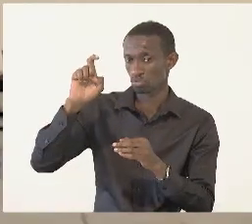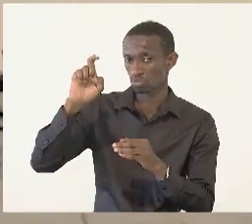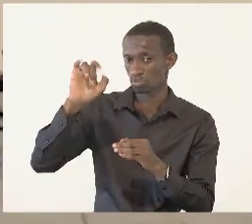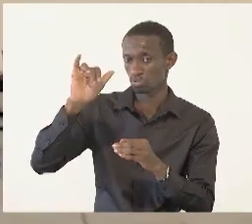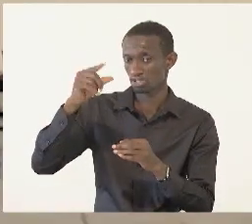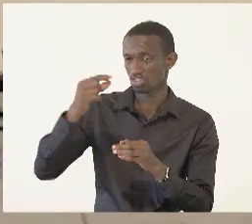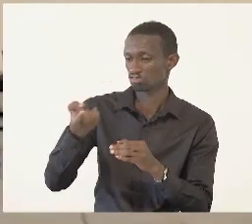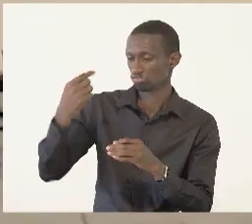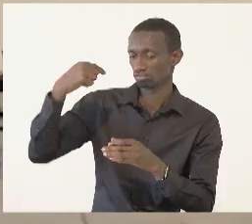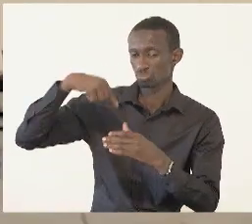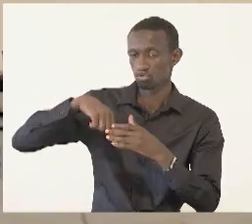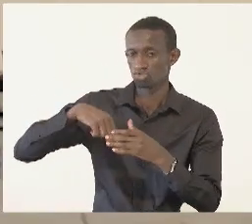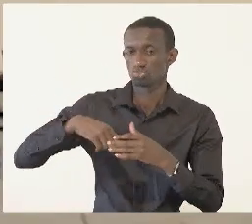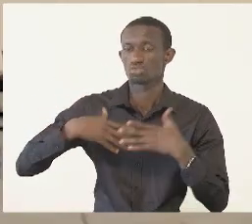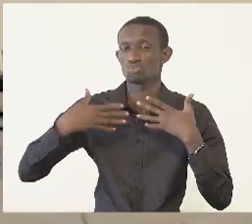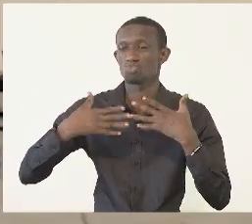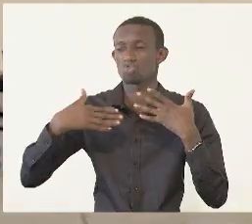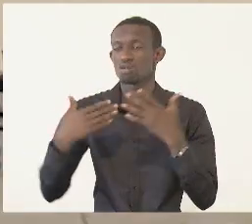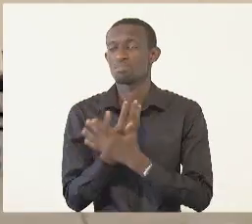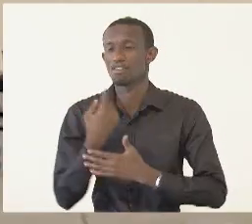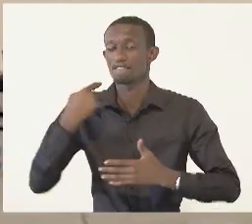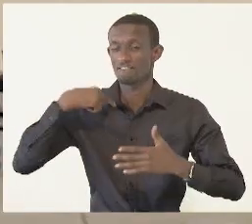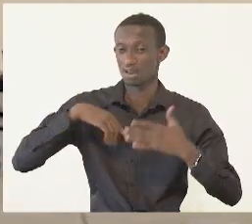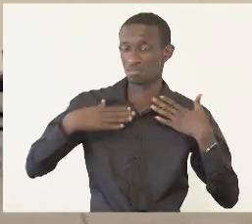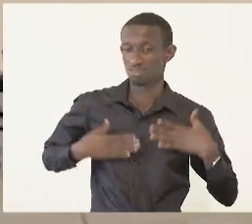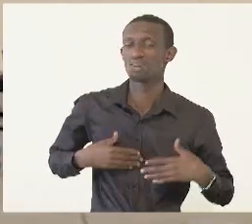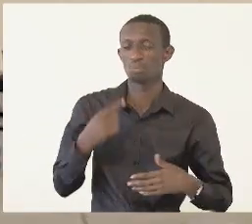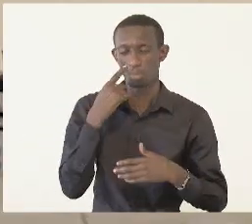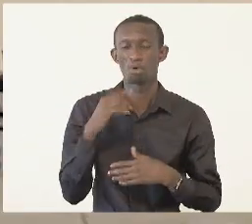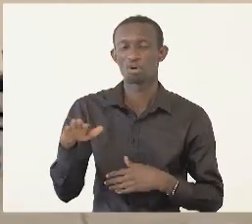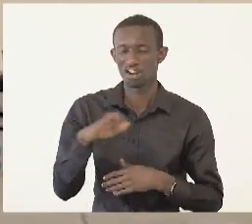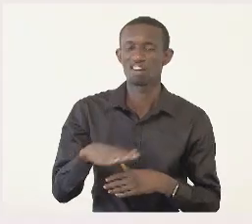space for loading within hemoglobin, all right? So I said,